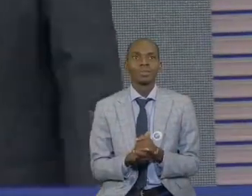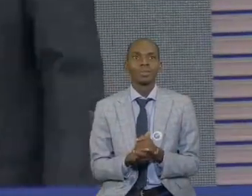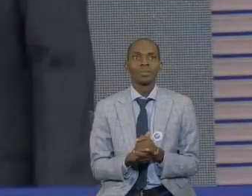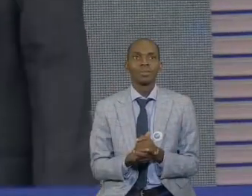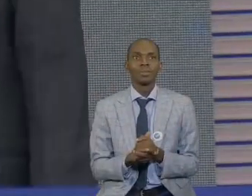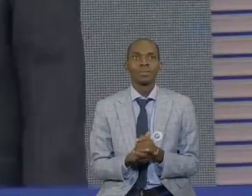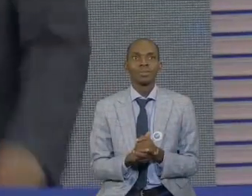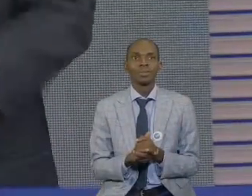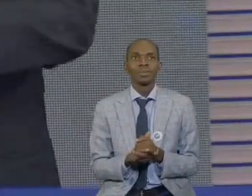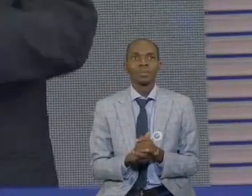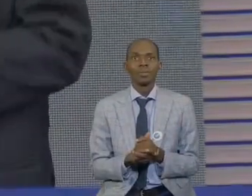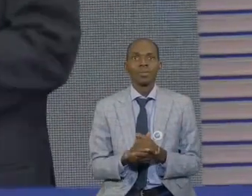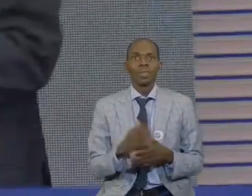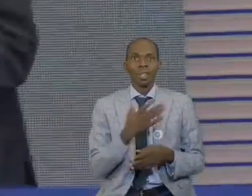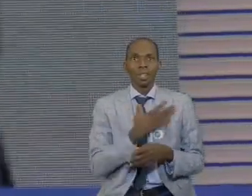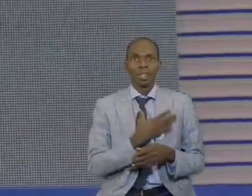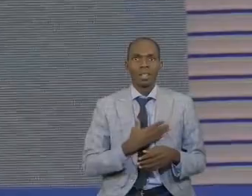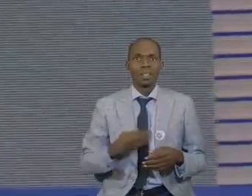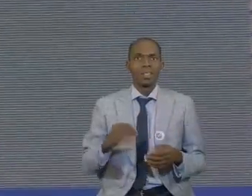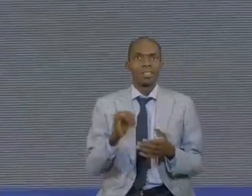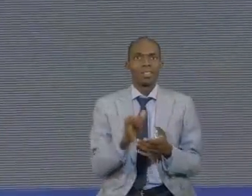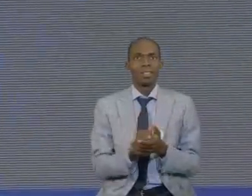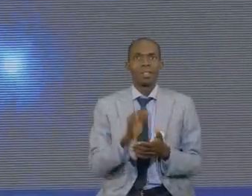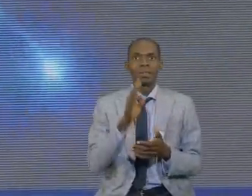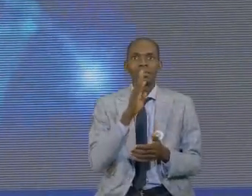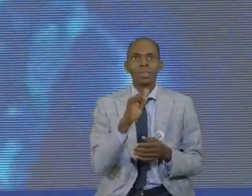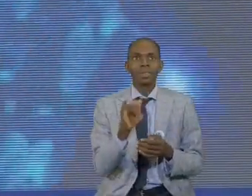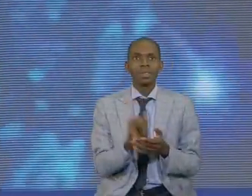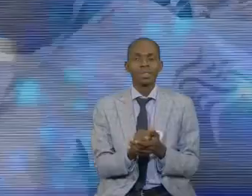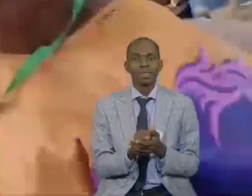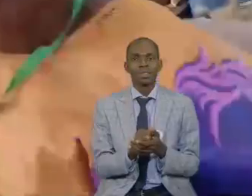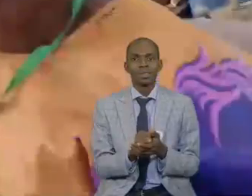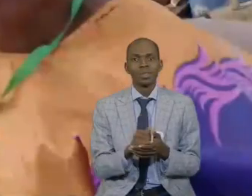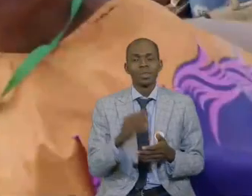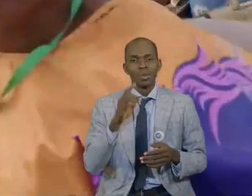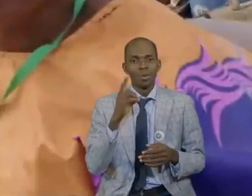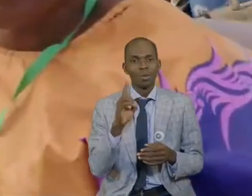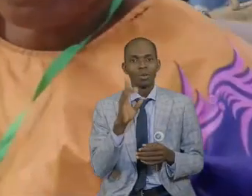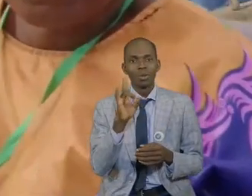And shall glory in the Holy One of Israel.